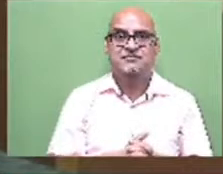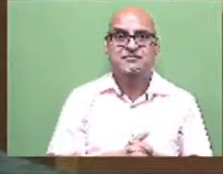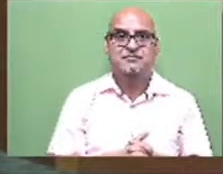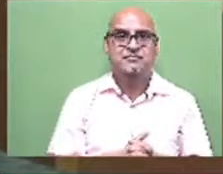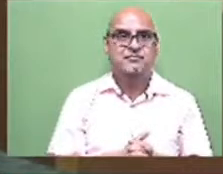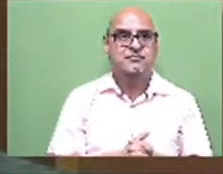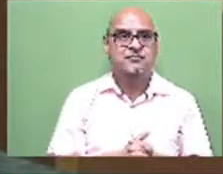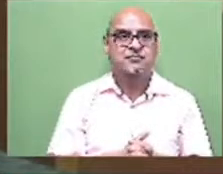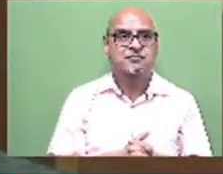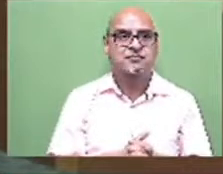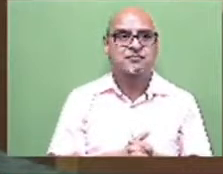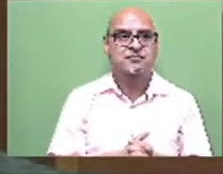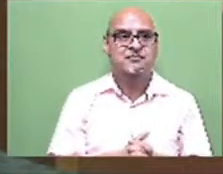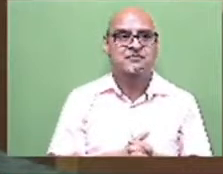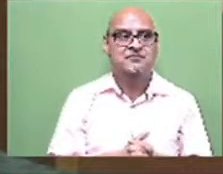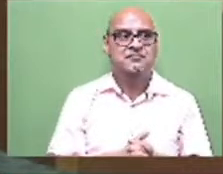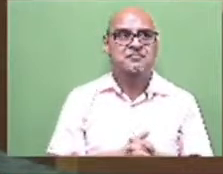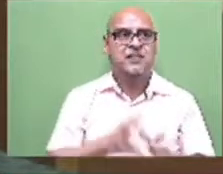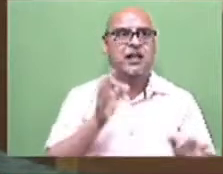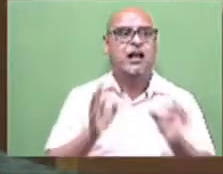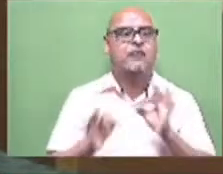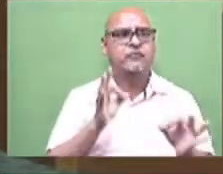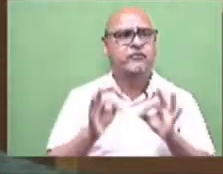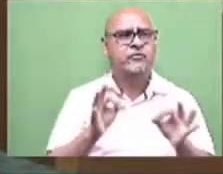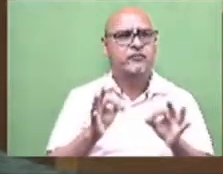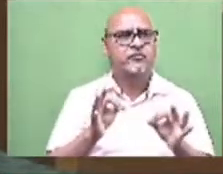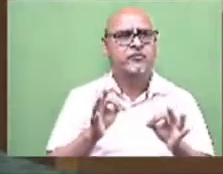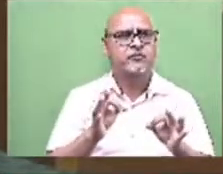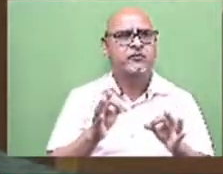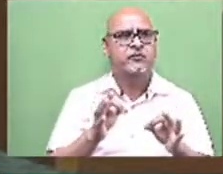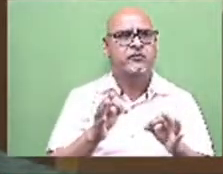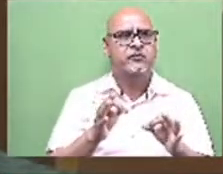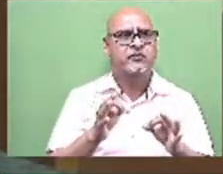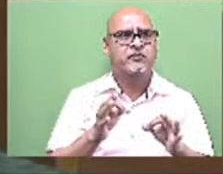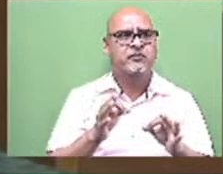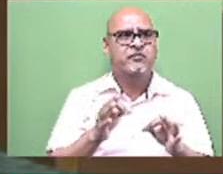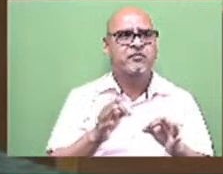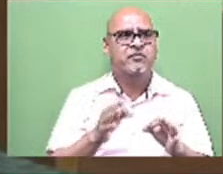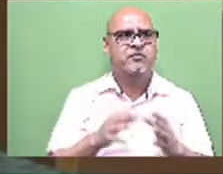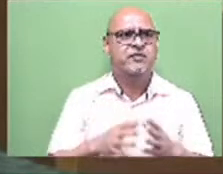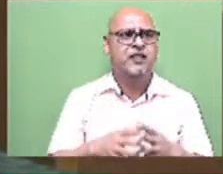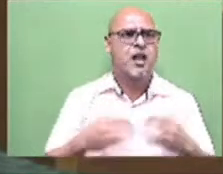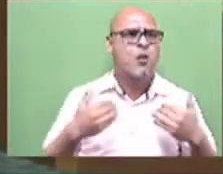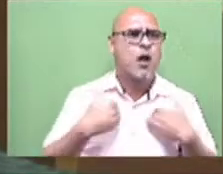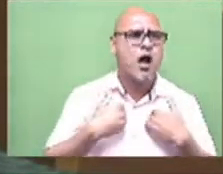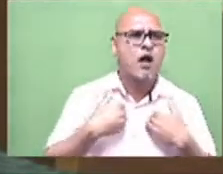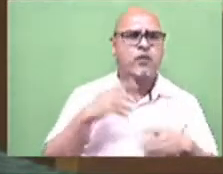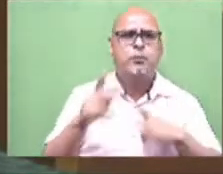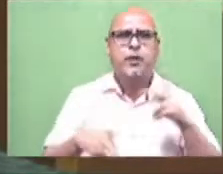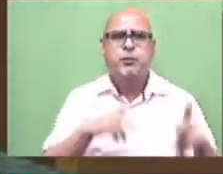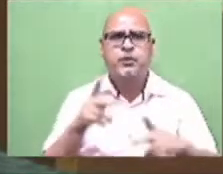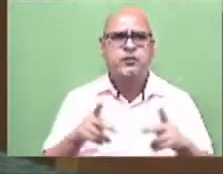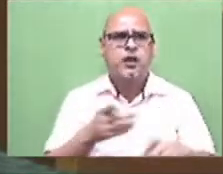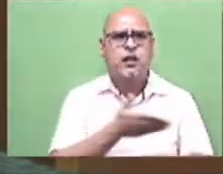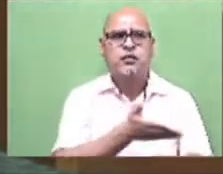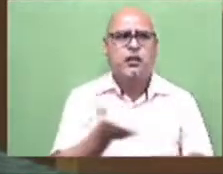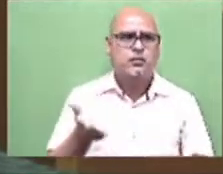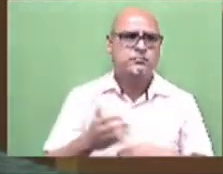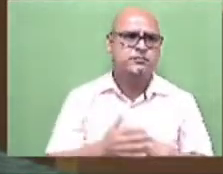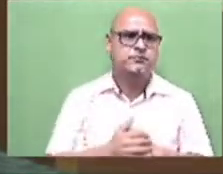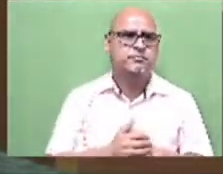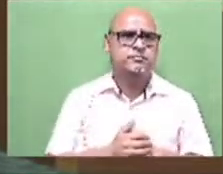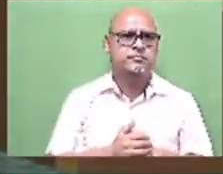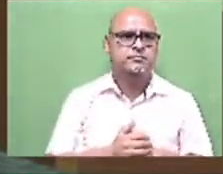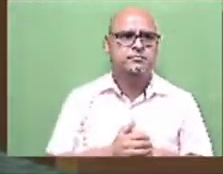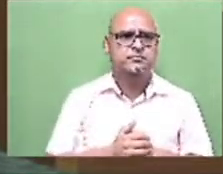for an exemption or not. Because you have everyone wearing the same uniform in prison. With a mask, it might be difficult to know who's missing, who